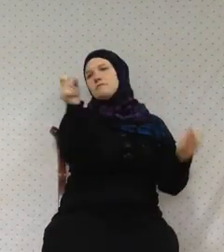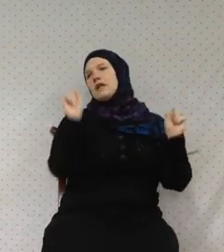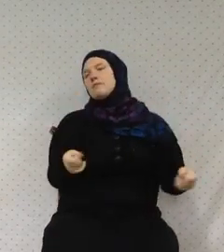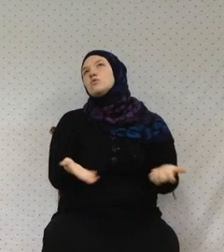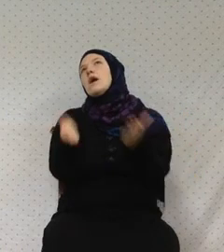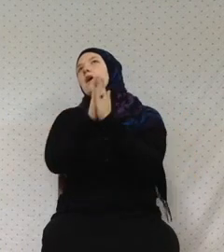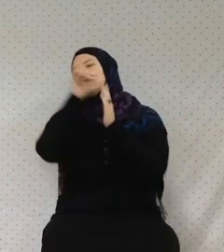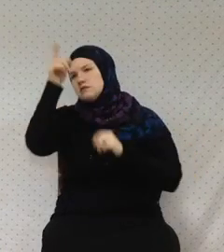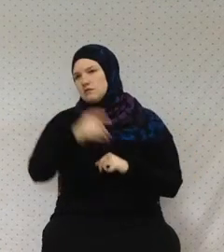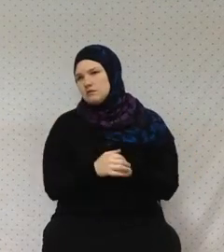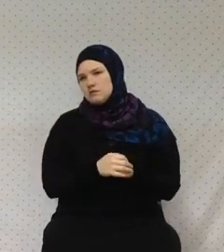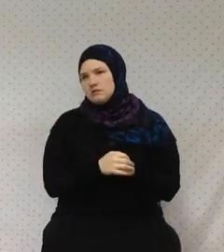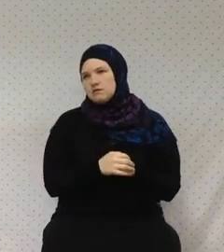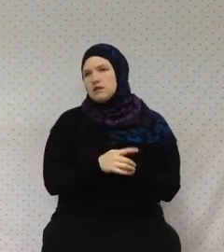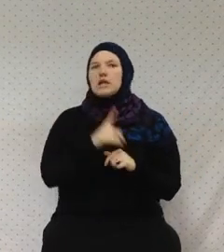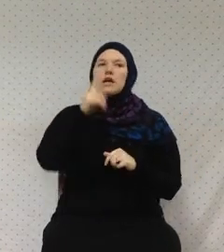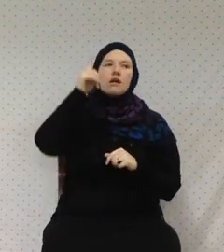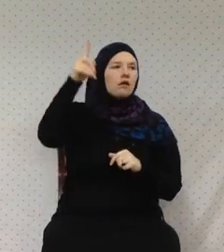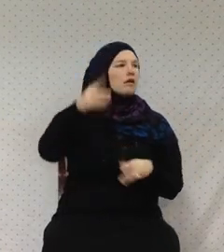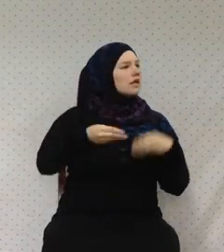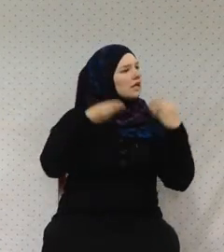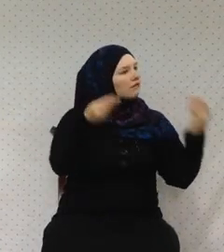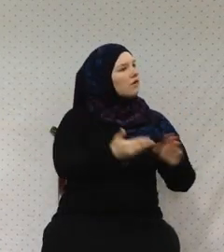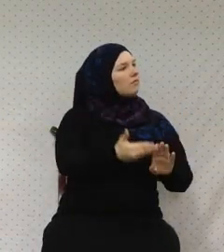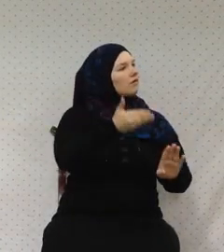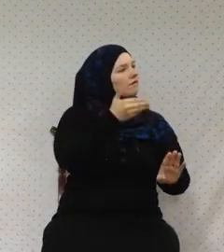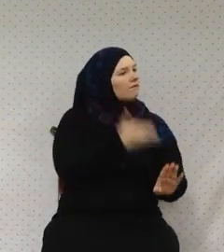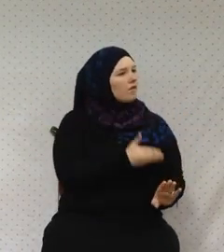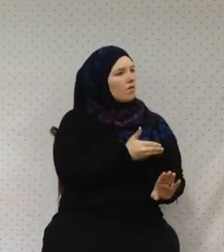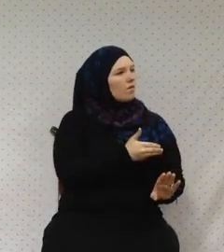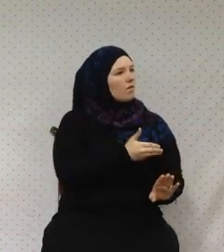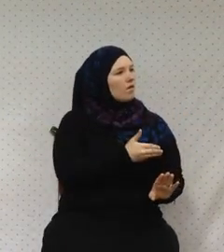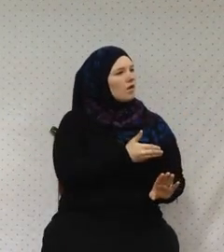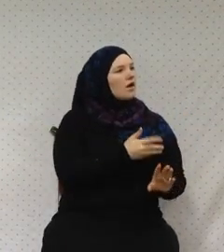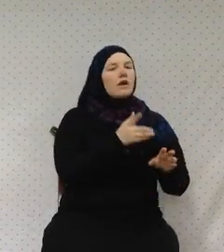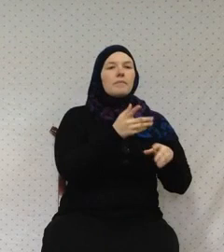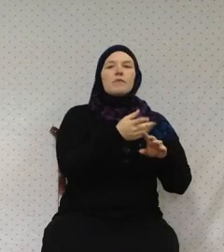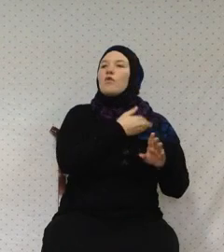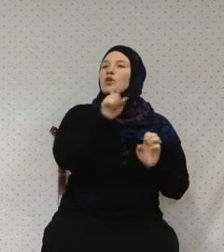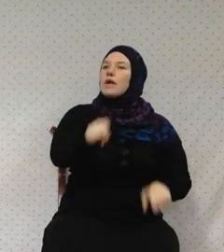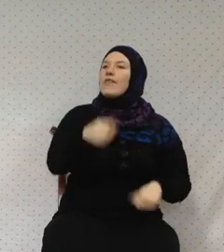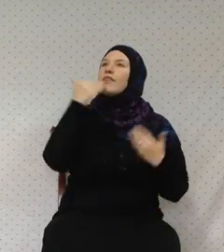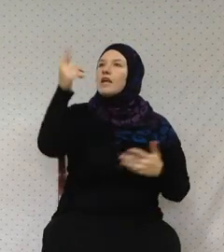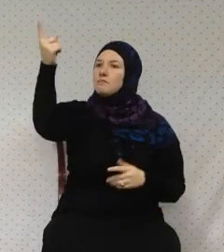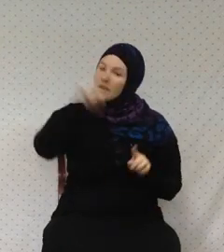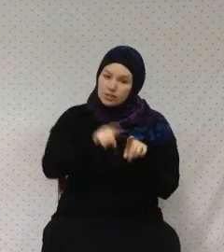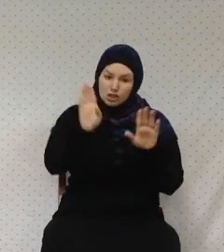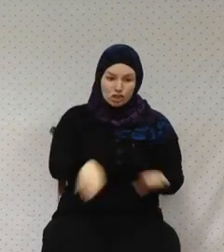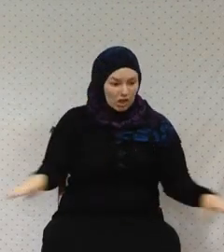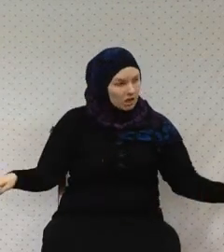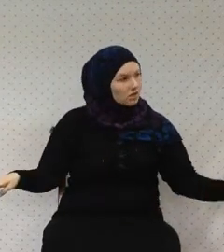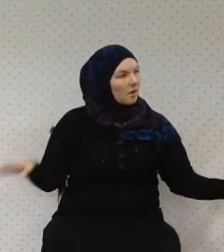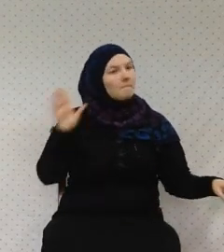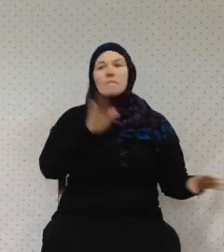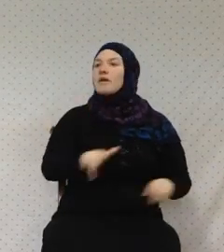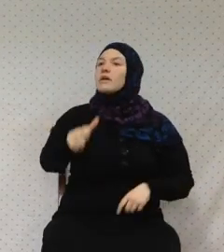to even think, let alone ask, let alone be grateful. As a child, by